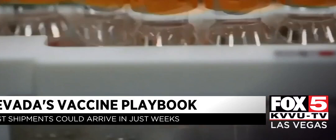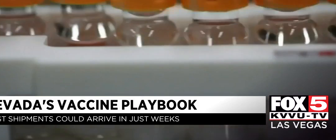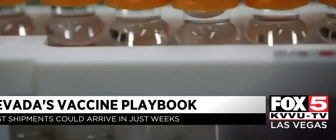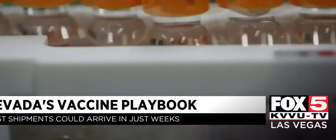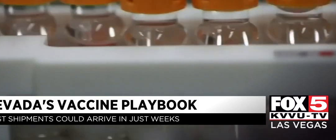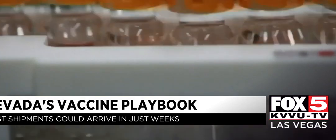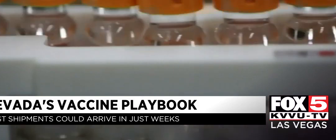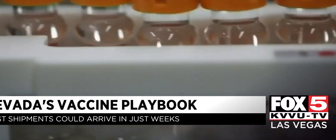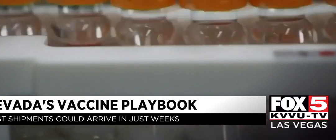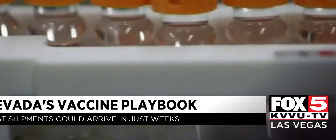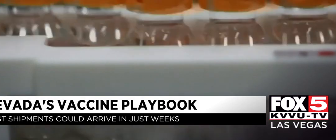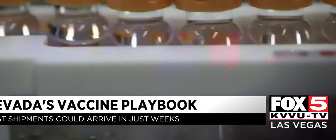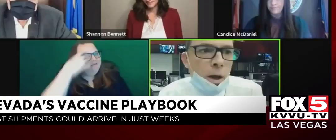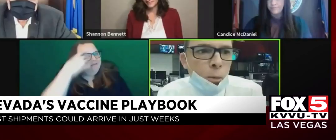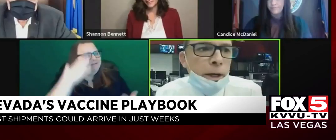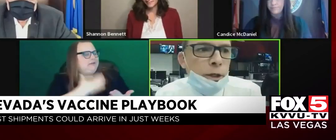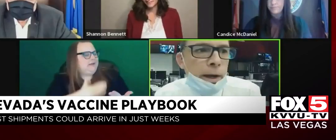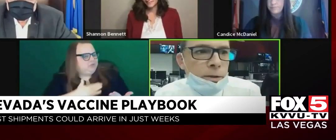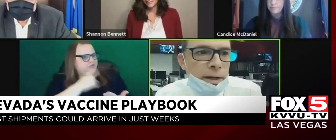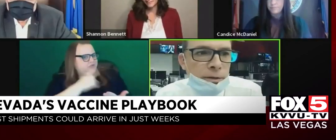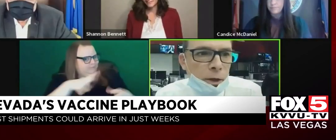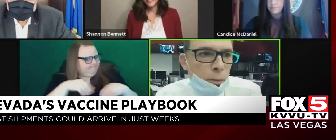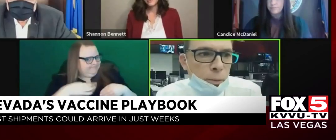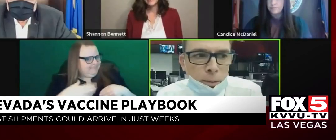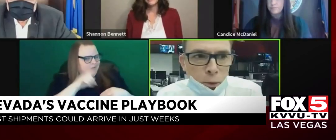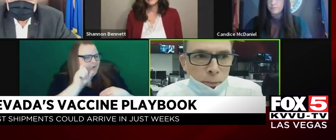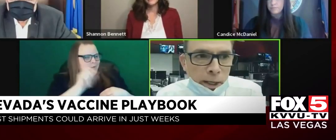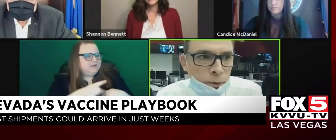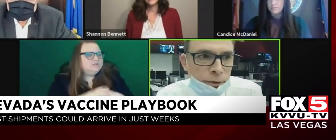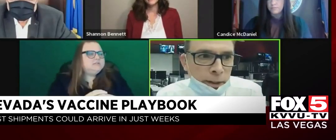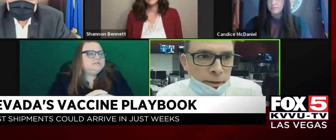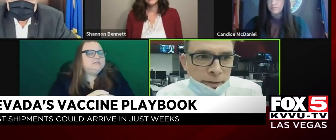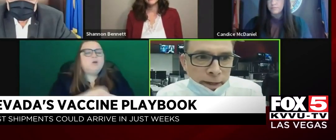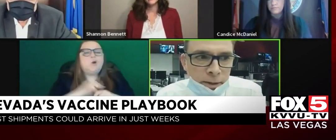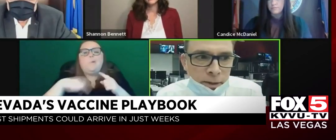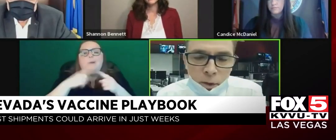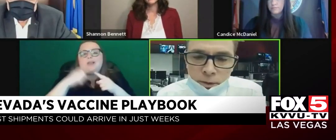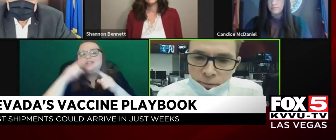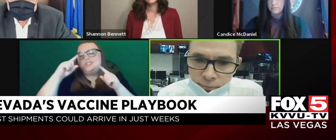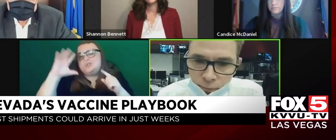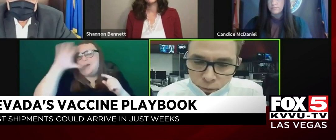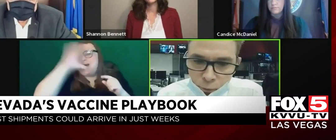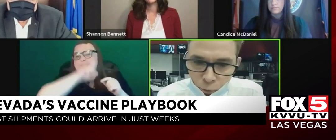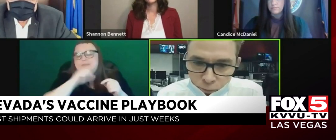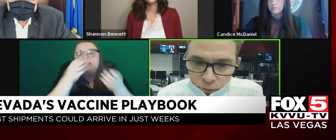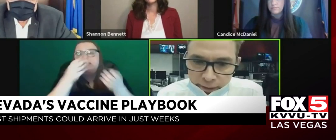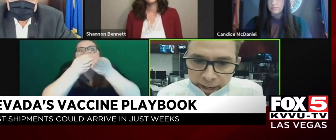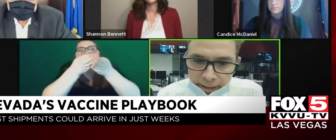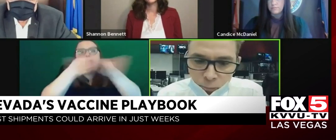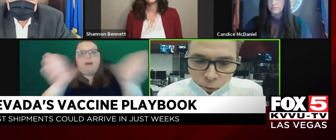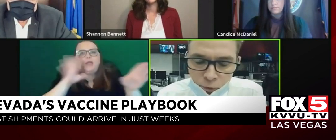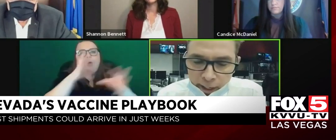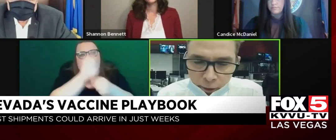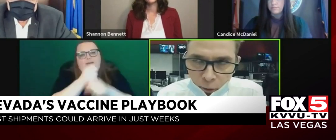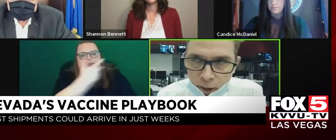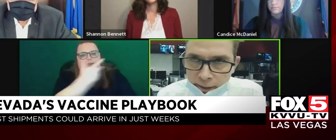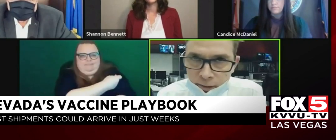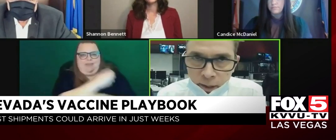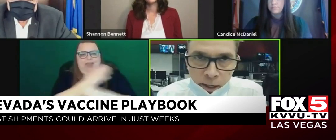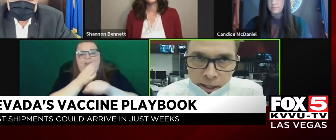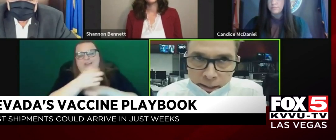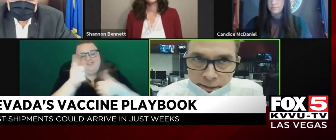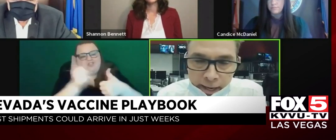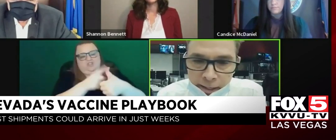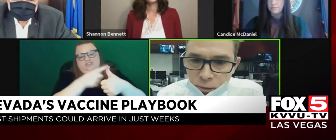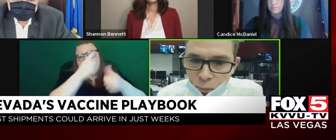I asked this question. When do you estimate the general public will be able to get the vaccine once the first groups get it? Would you